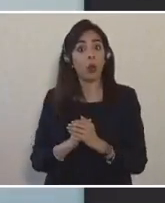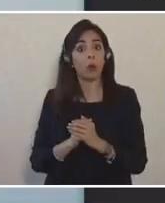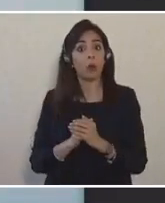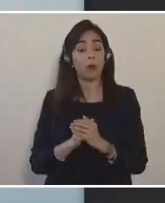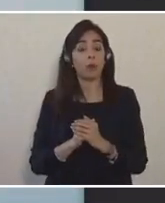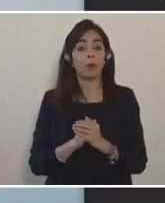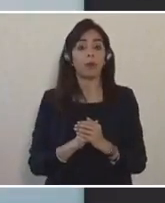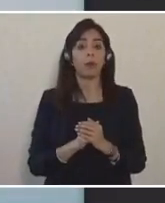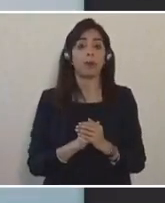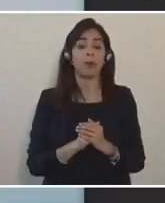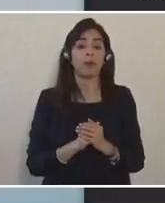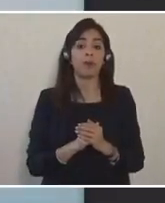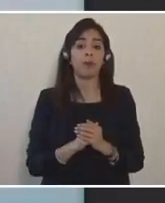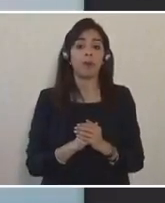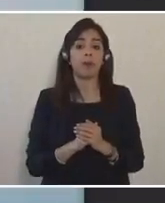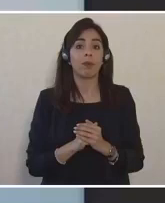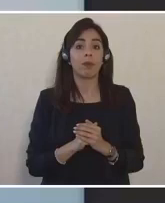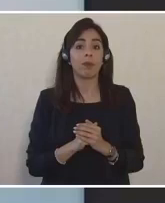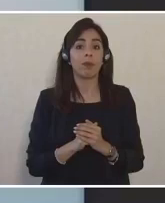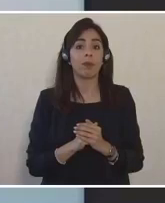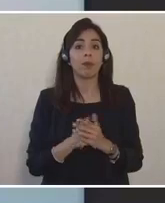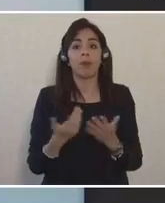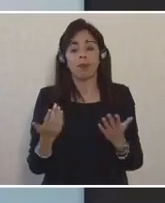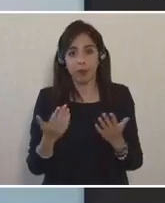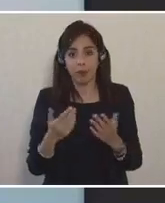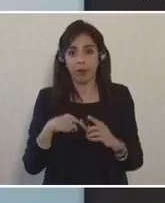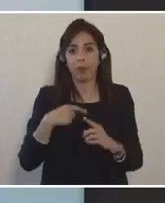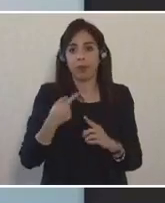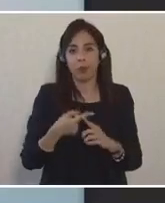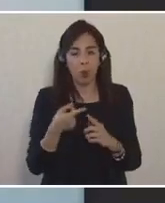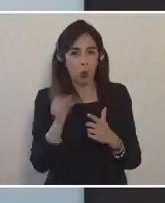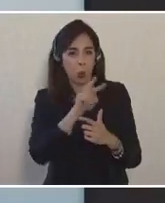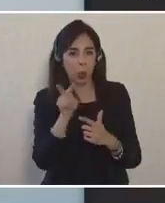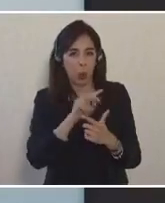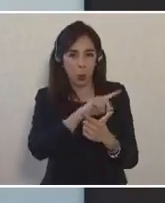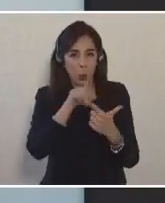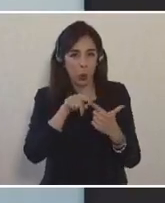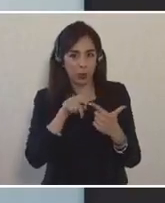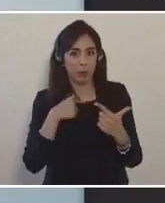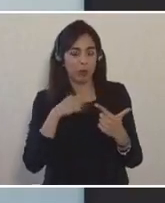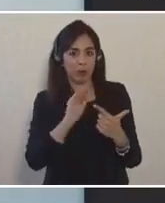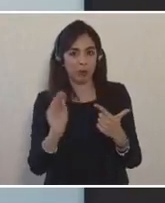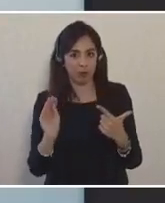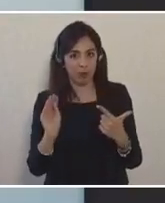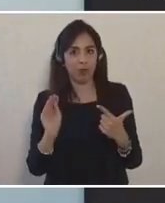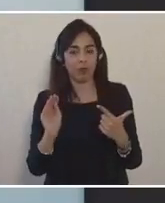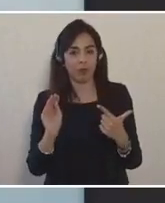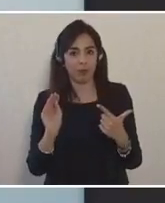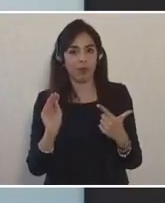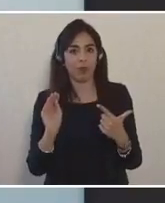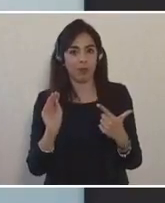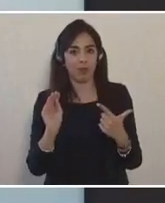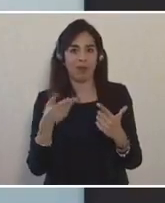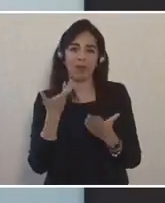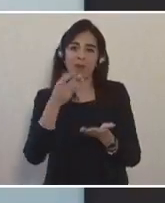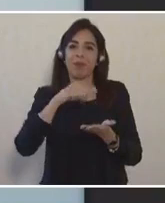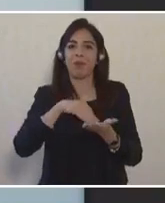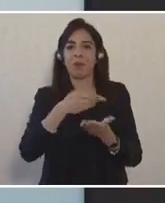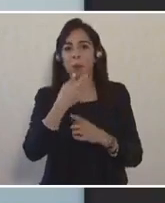digital COVID certificate. As far as I understand, the Commission is working with the World Health Organization to ensure that